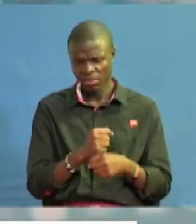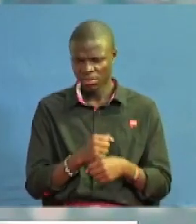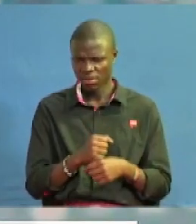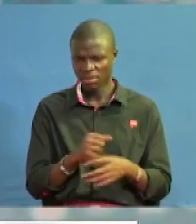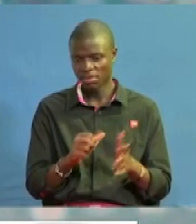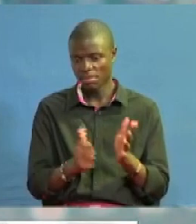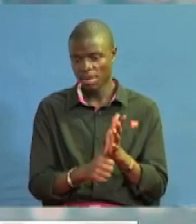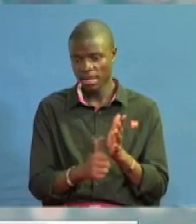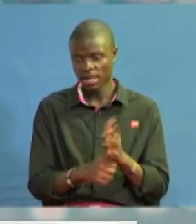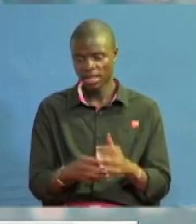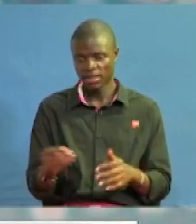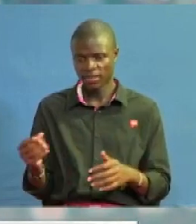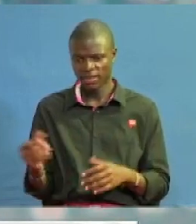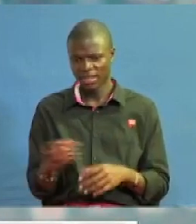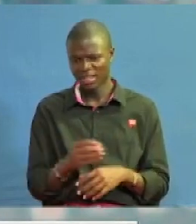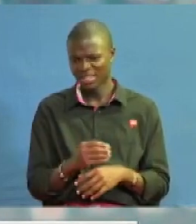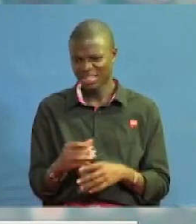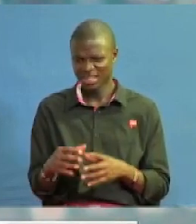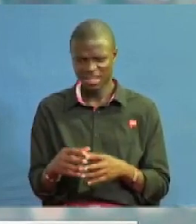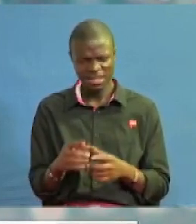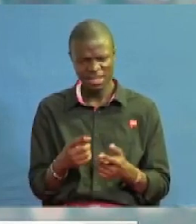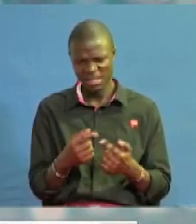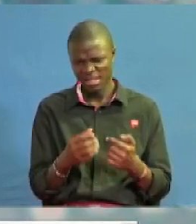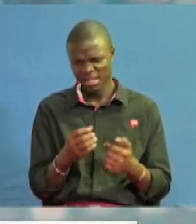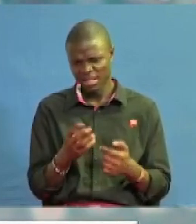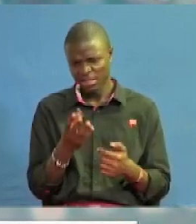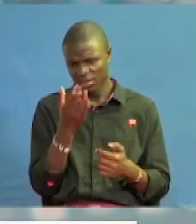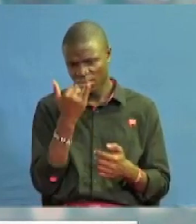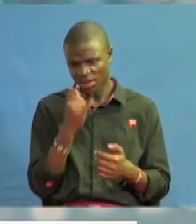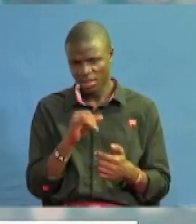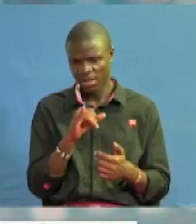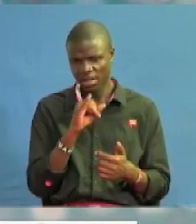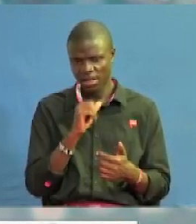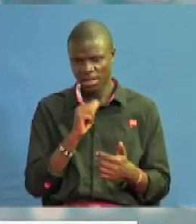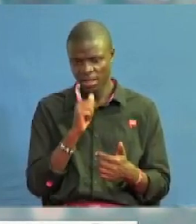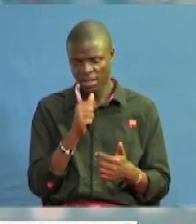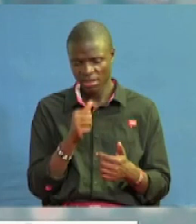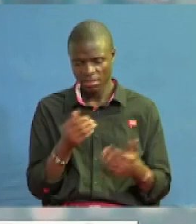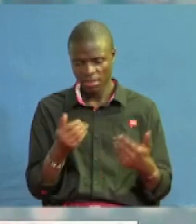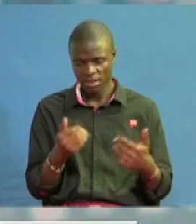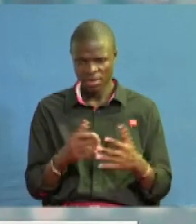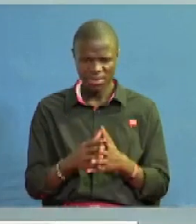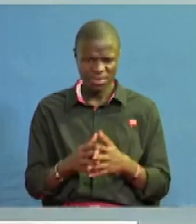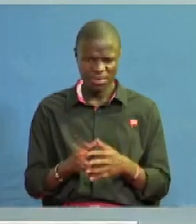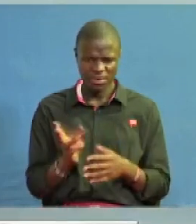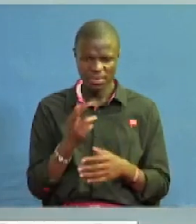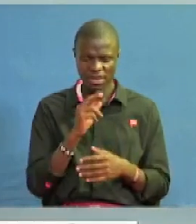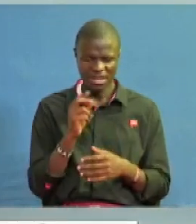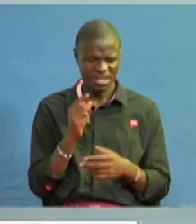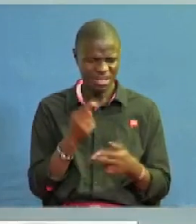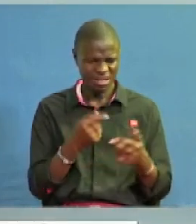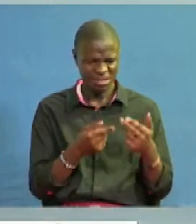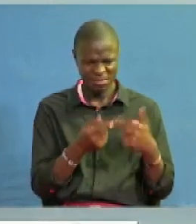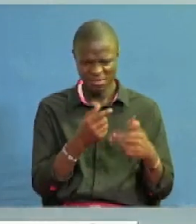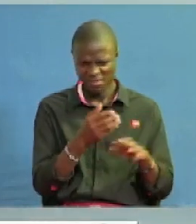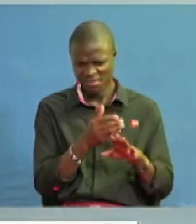on matters finances. And yes, that's why I'm here today to talk especially about investments. All right, now we are going to get an